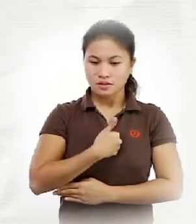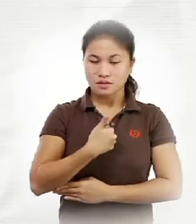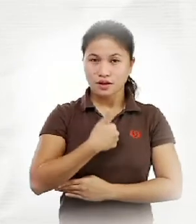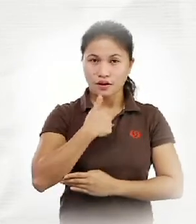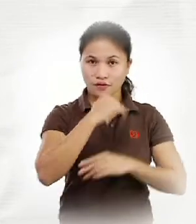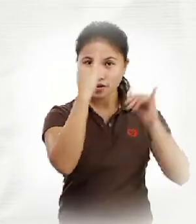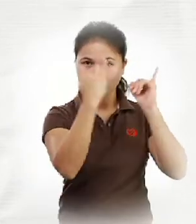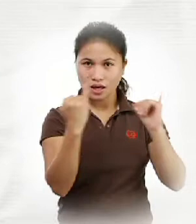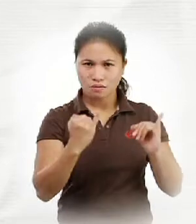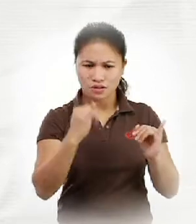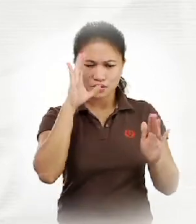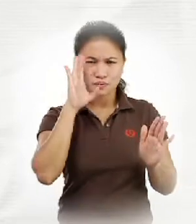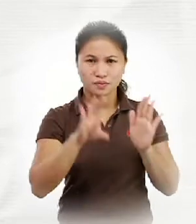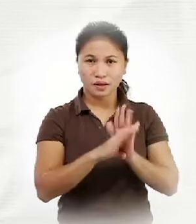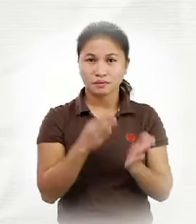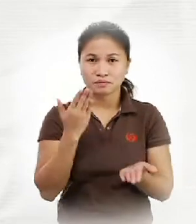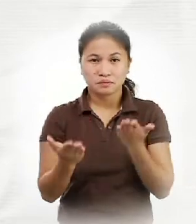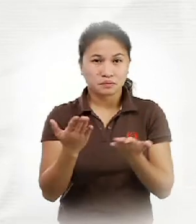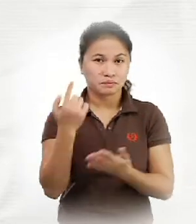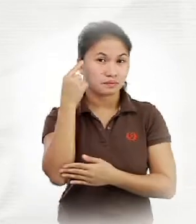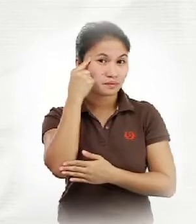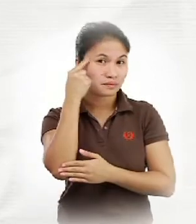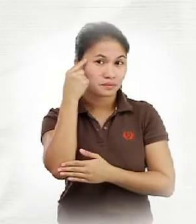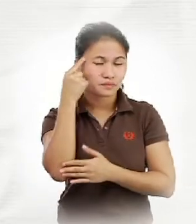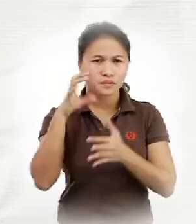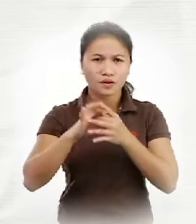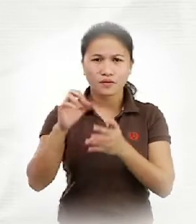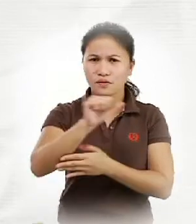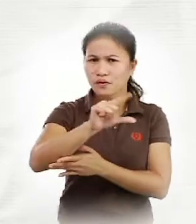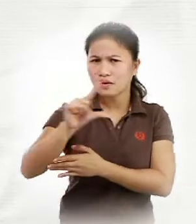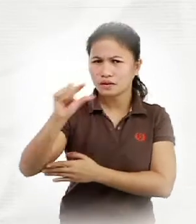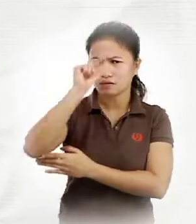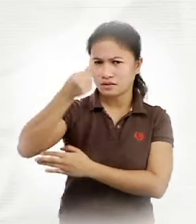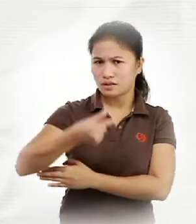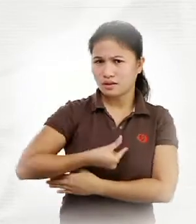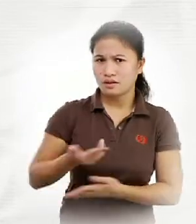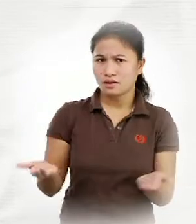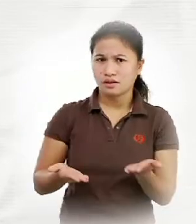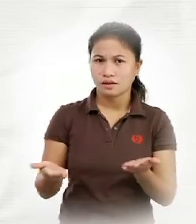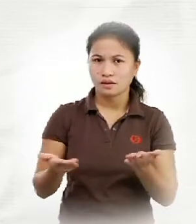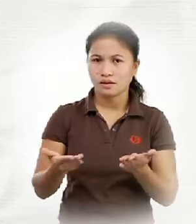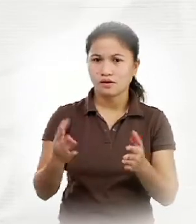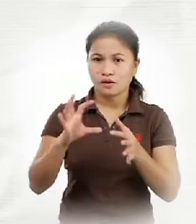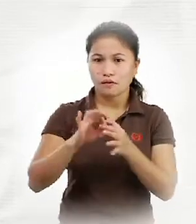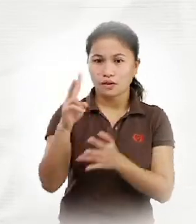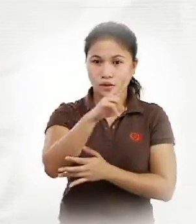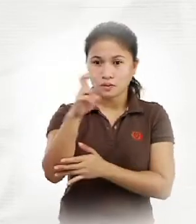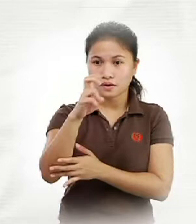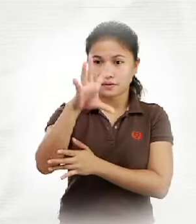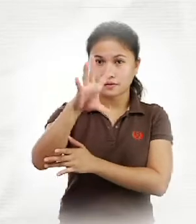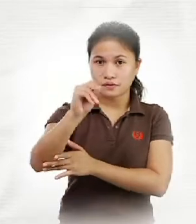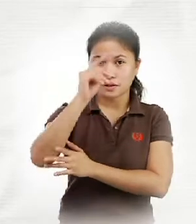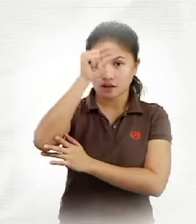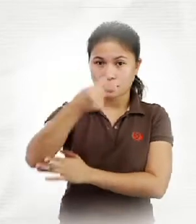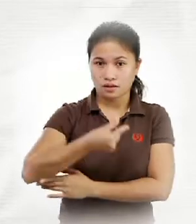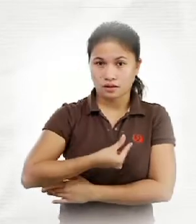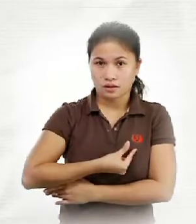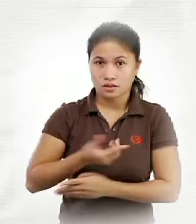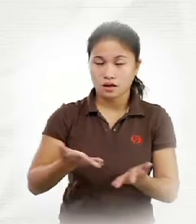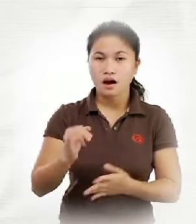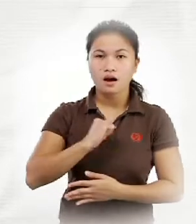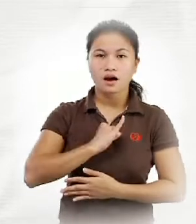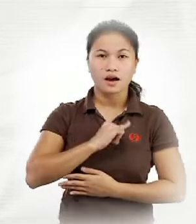your self-image. You probably are thinking of all the guests here, of the 250 guests